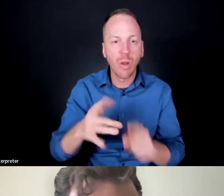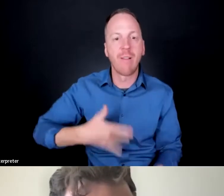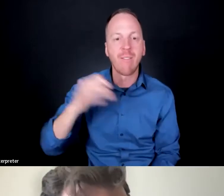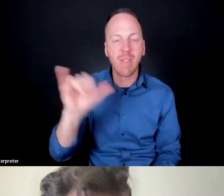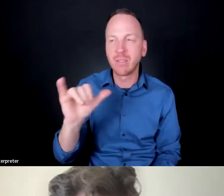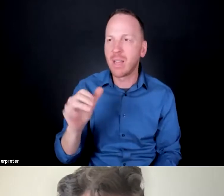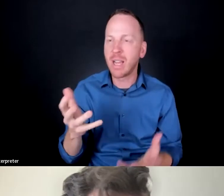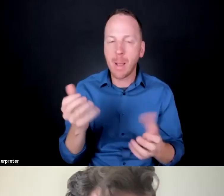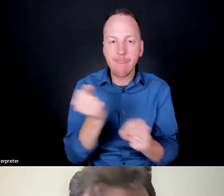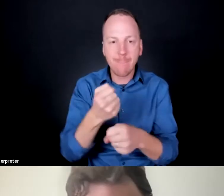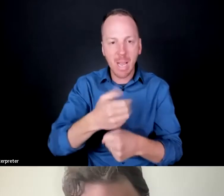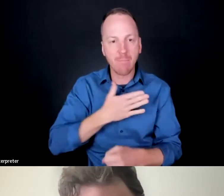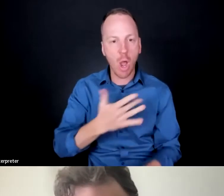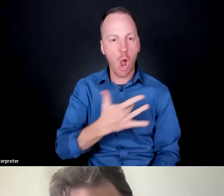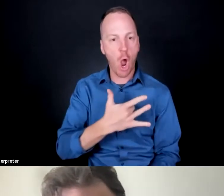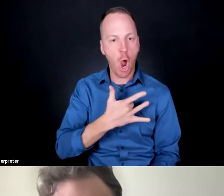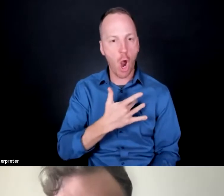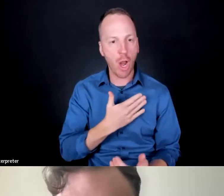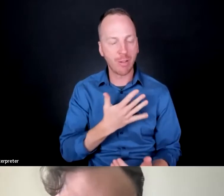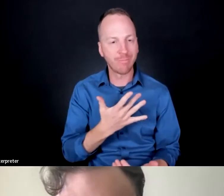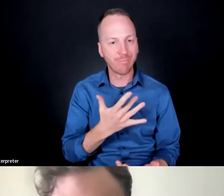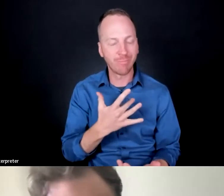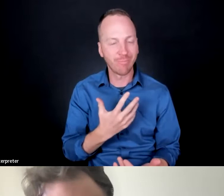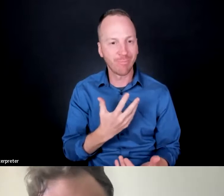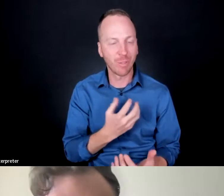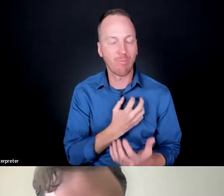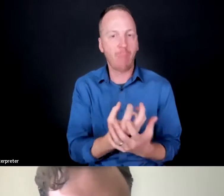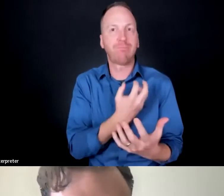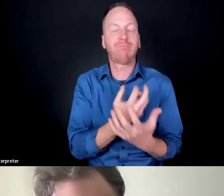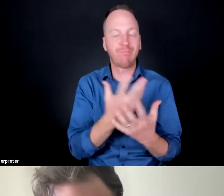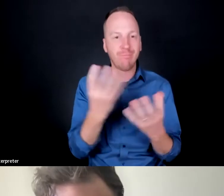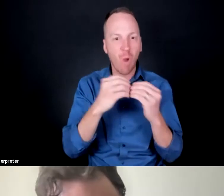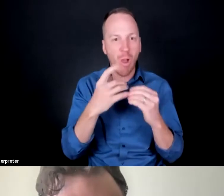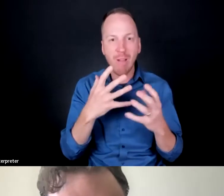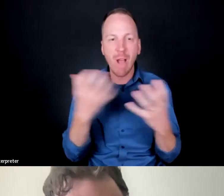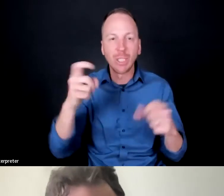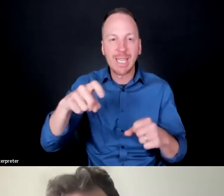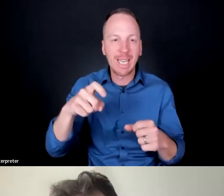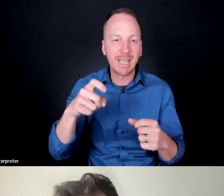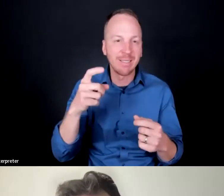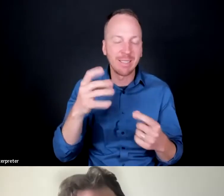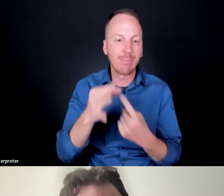kind of makes my heart jump a little bit, and that's much needed, especially today.